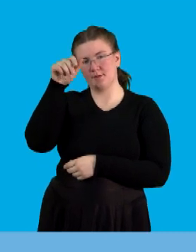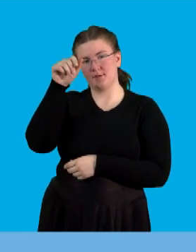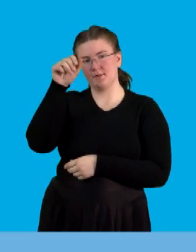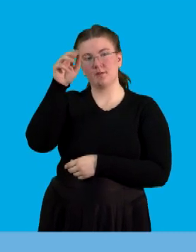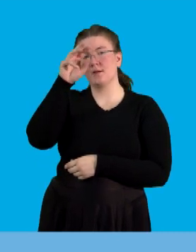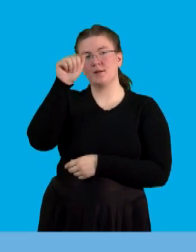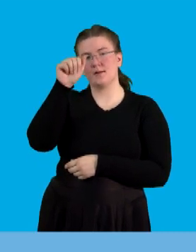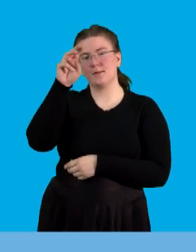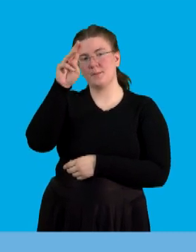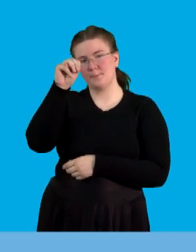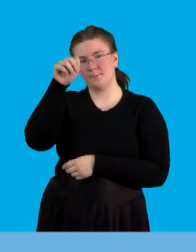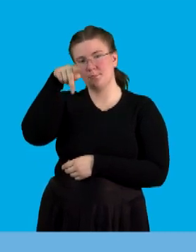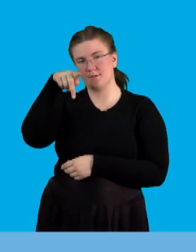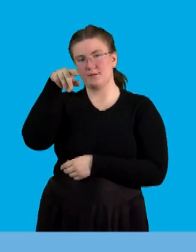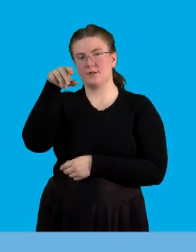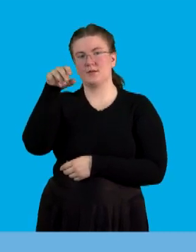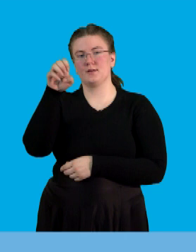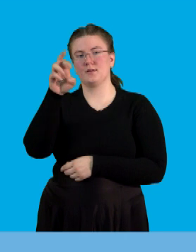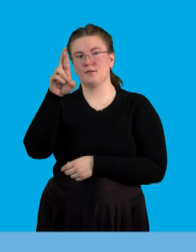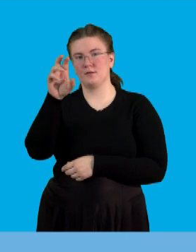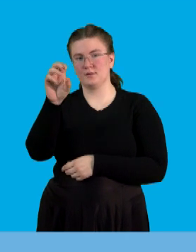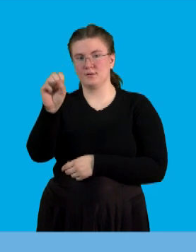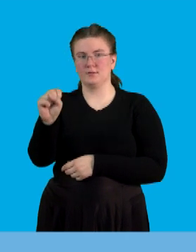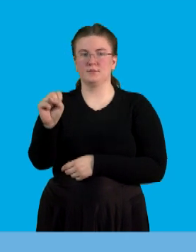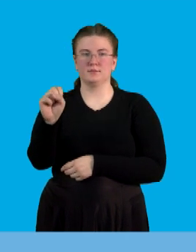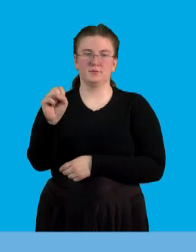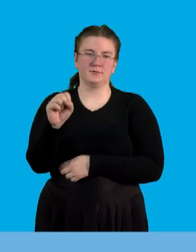which is short for amperes.